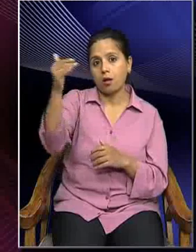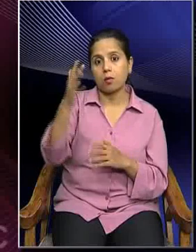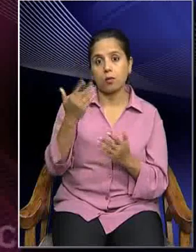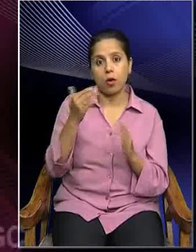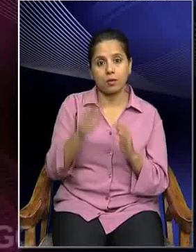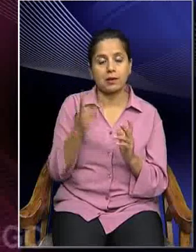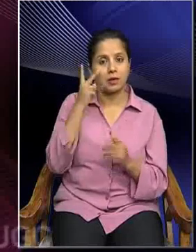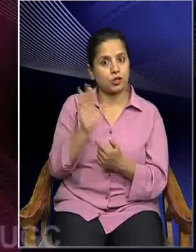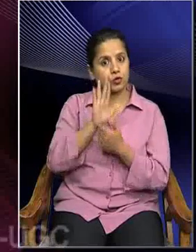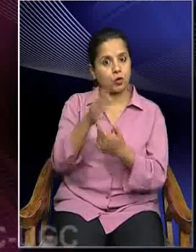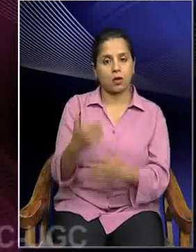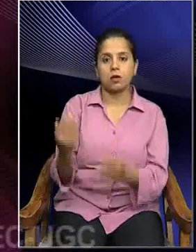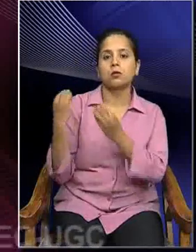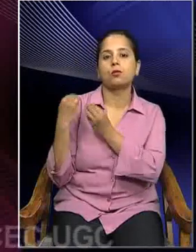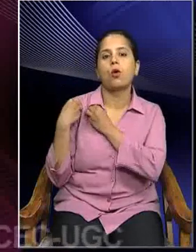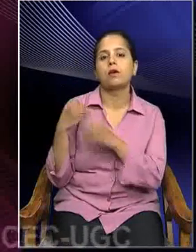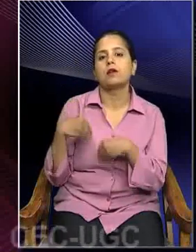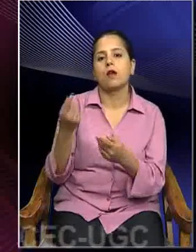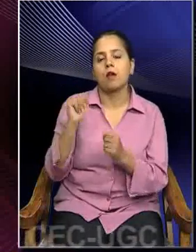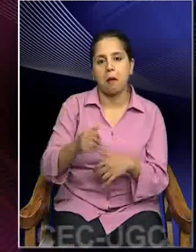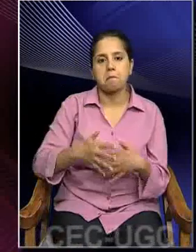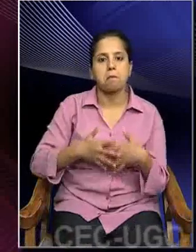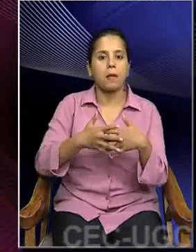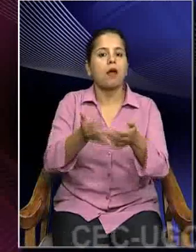assigned responsibility of reproduction.